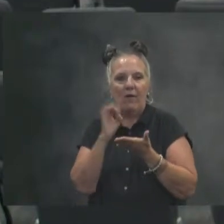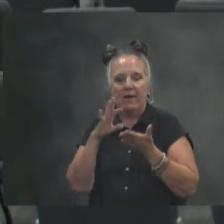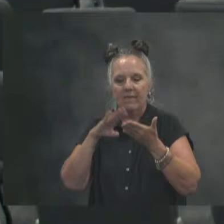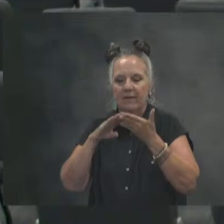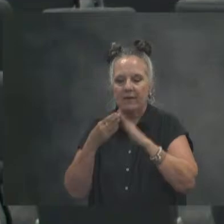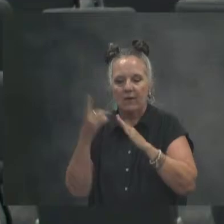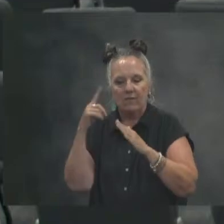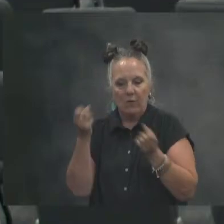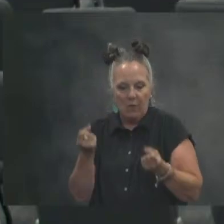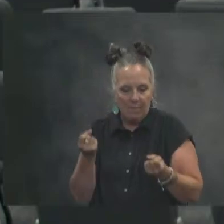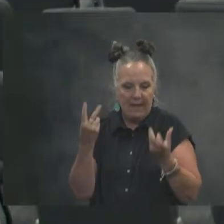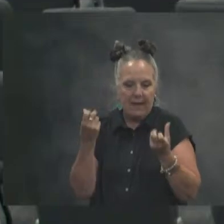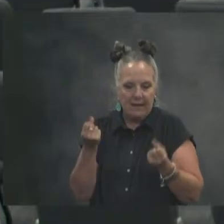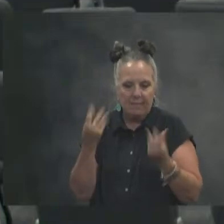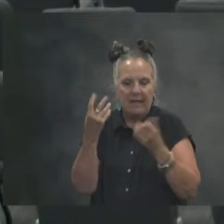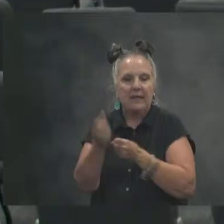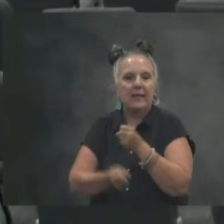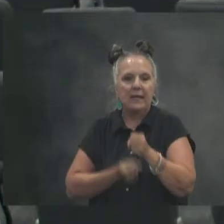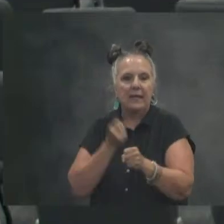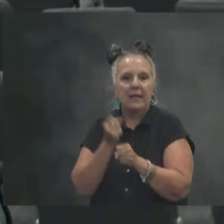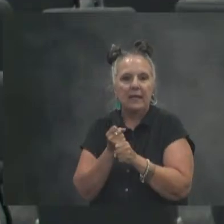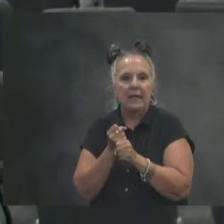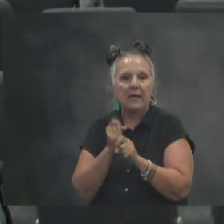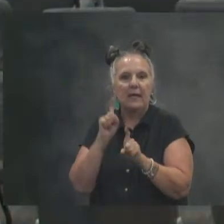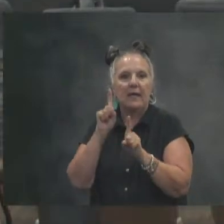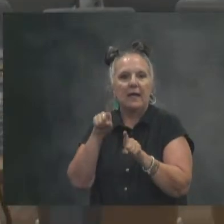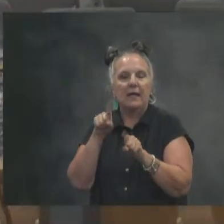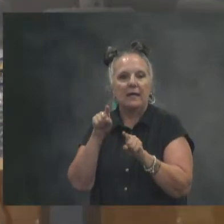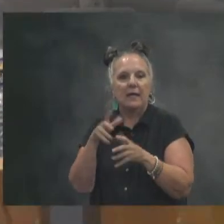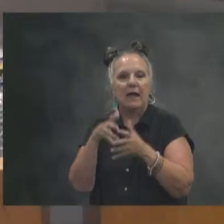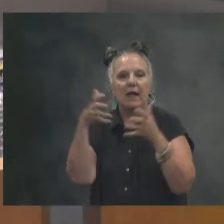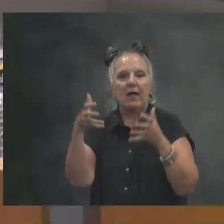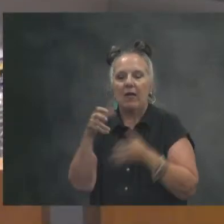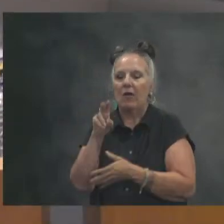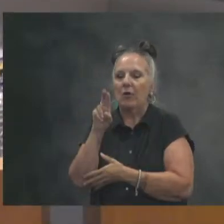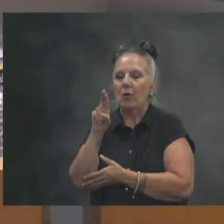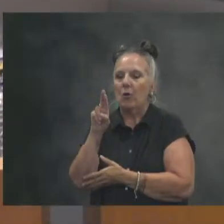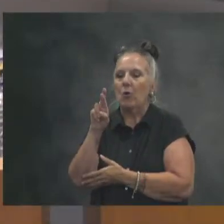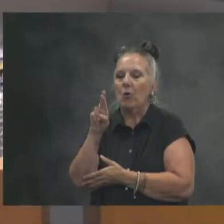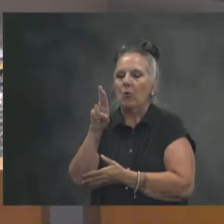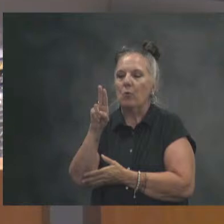for many, many years, attending a lot of the Wilson Roritan